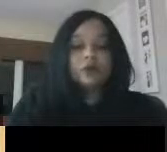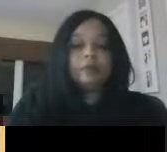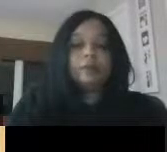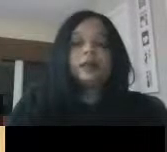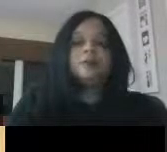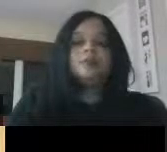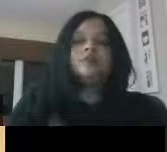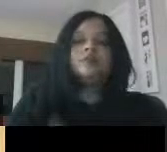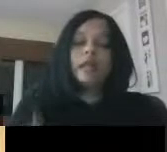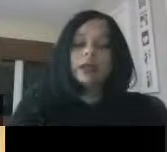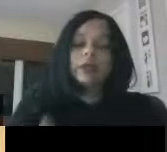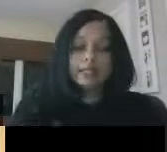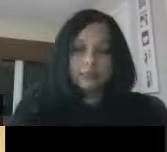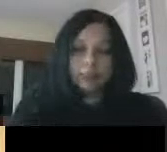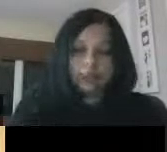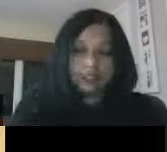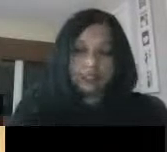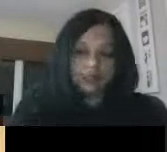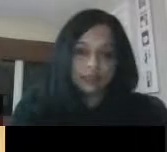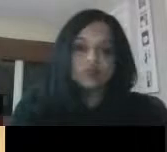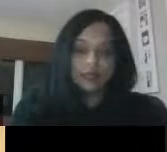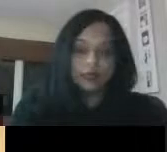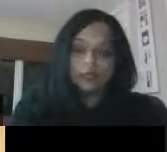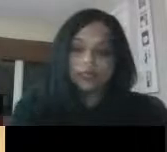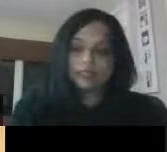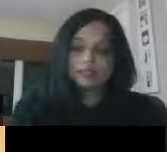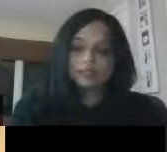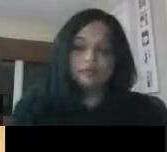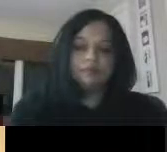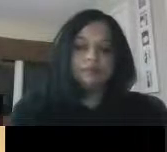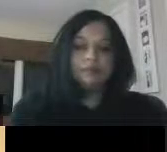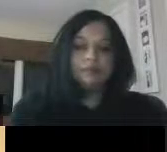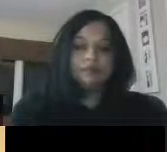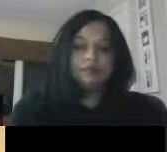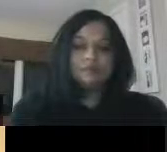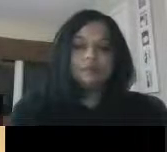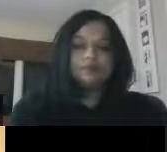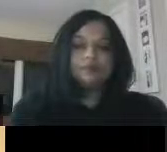say verbally becomes very simplistic when they try to write it.